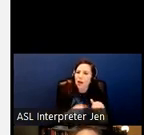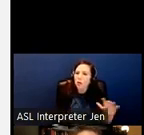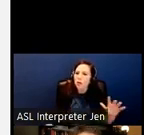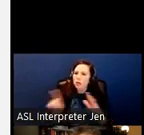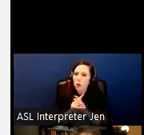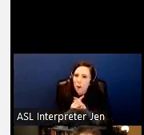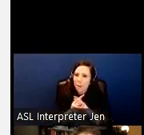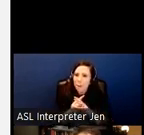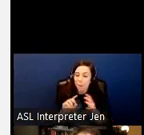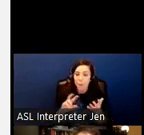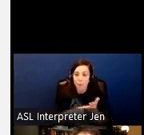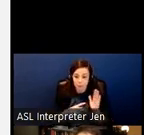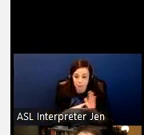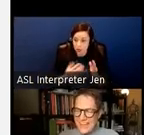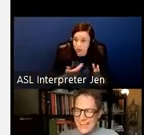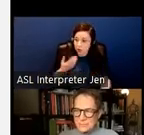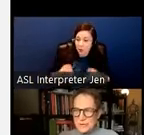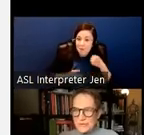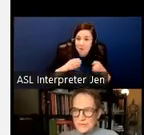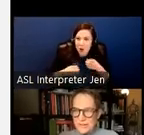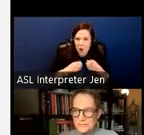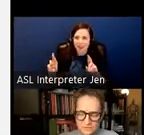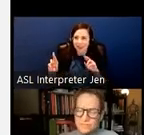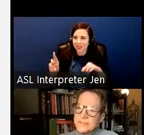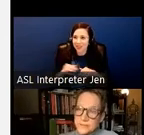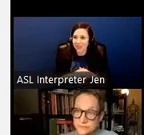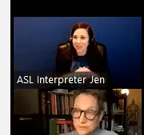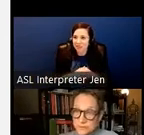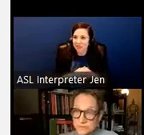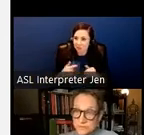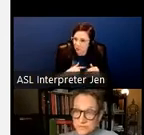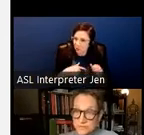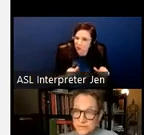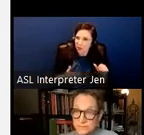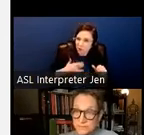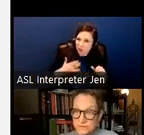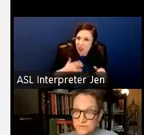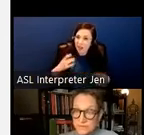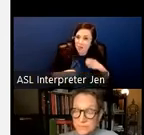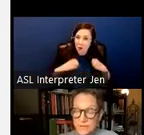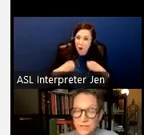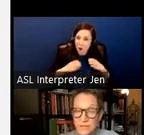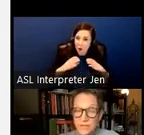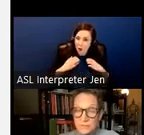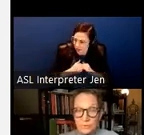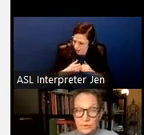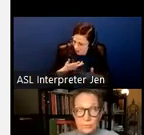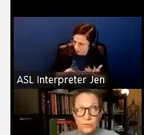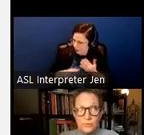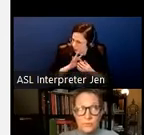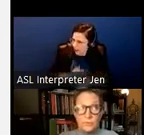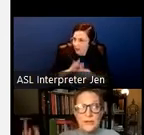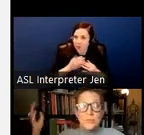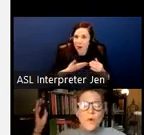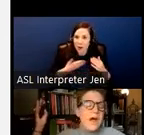We show up with our emotions like intact. We already are able to feel those emotions in a sensory experience of them. And we are